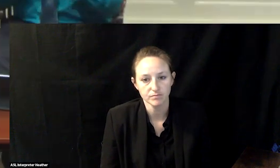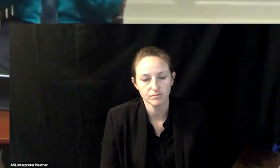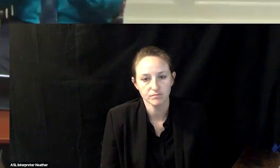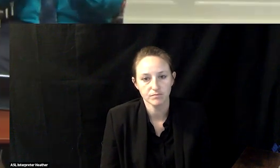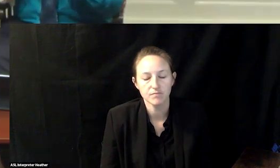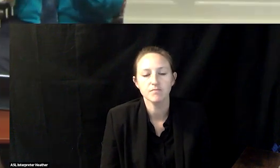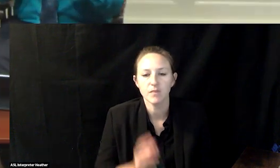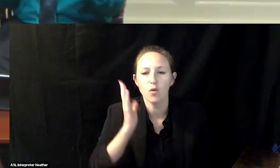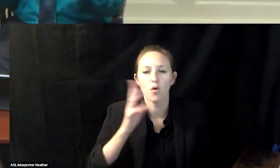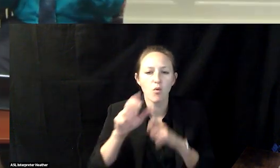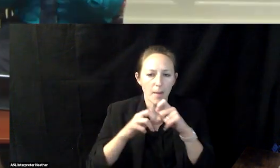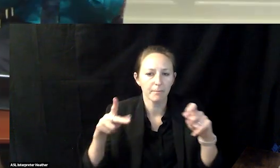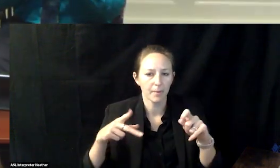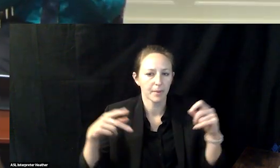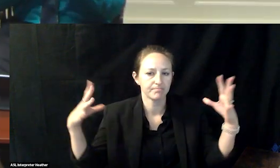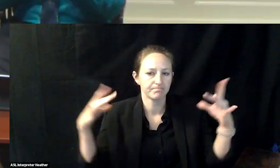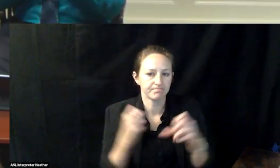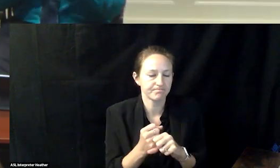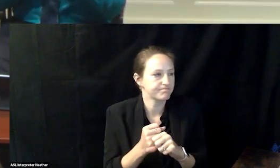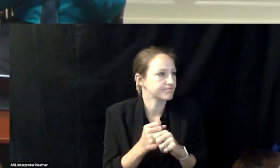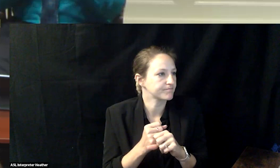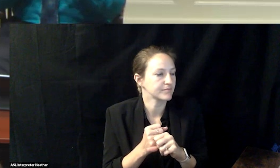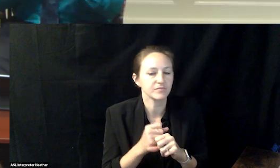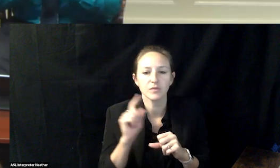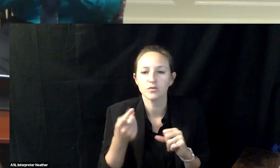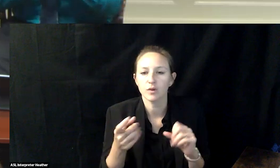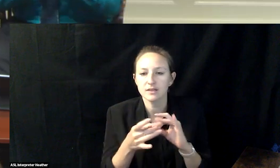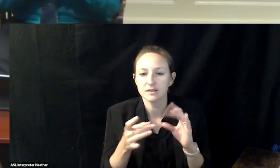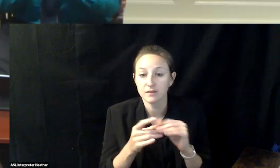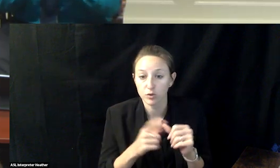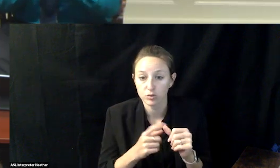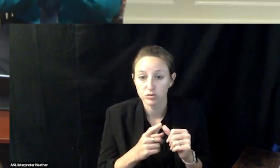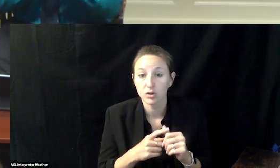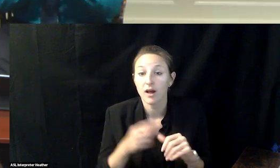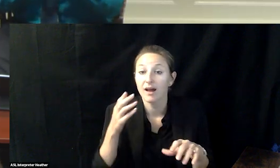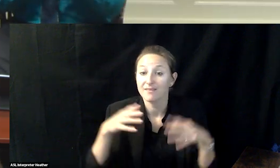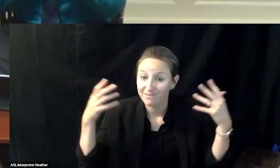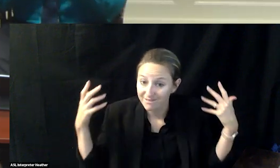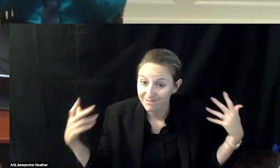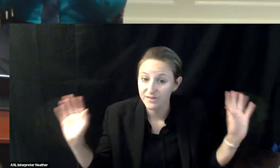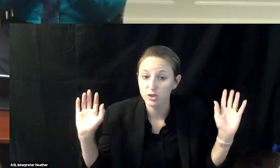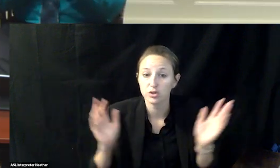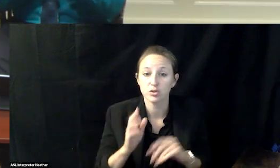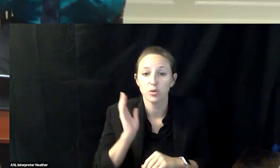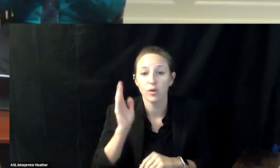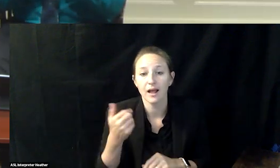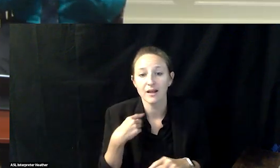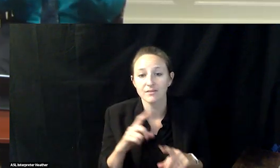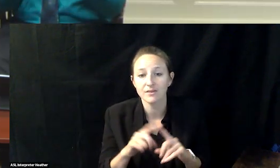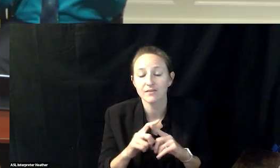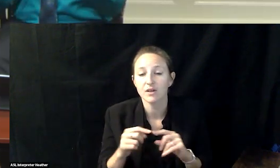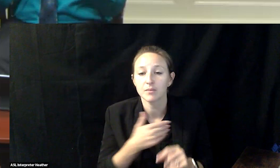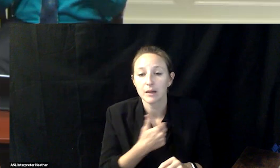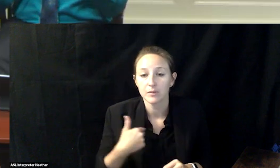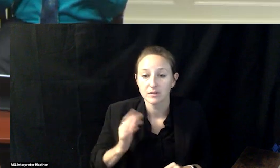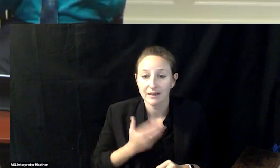I'll wrap us up by just saying, first of all, after we wrap, we will have members of our team